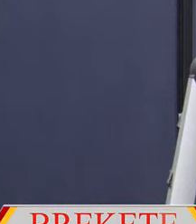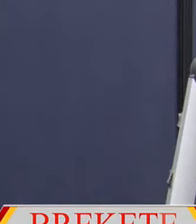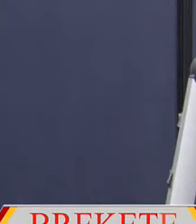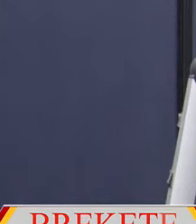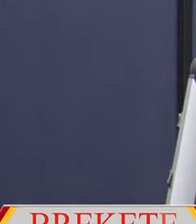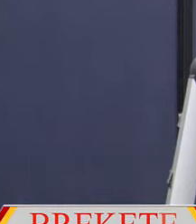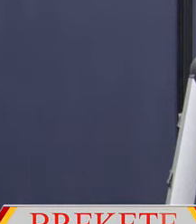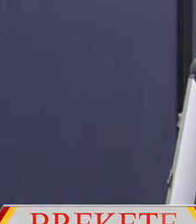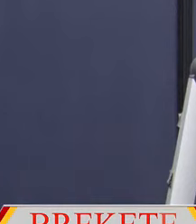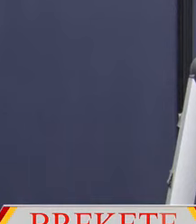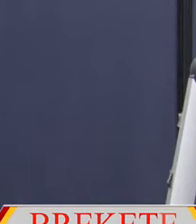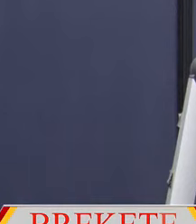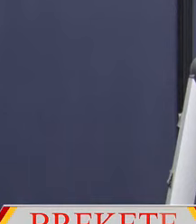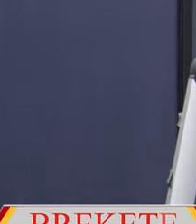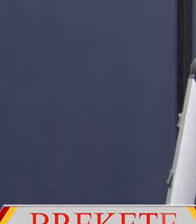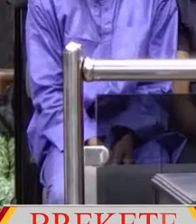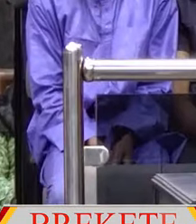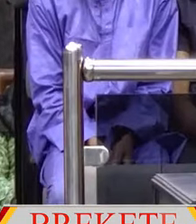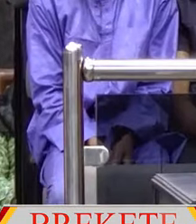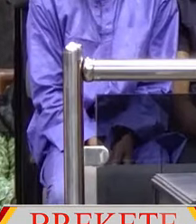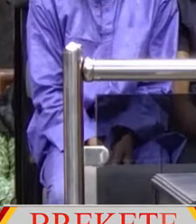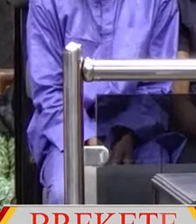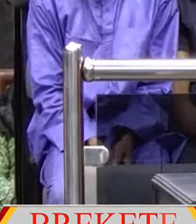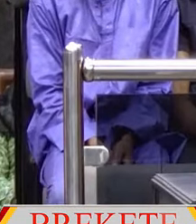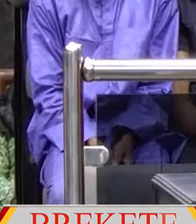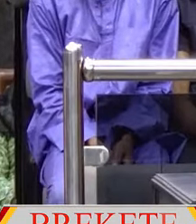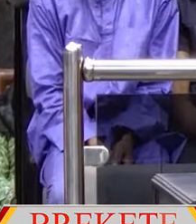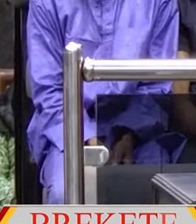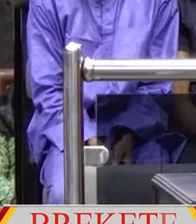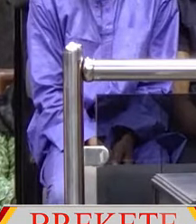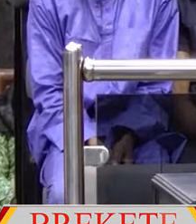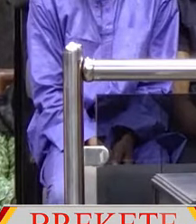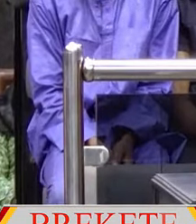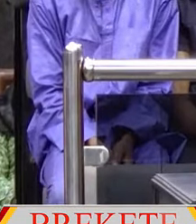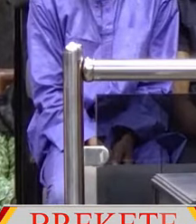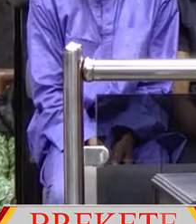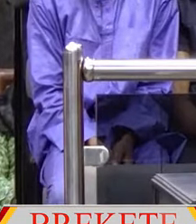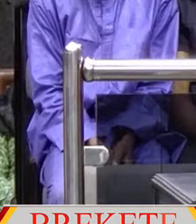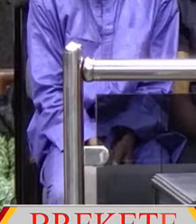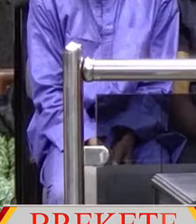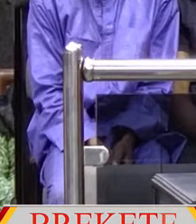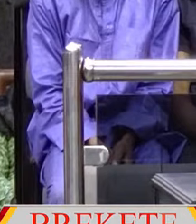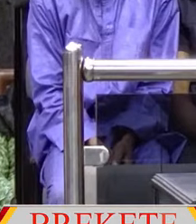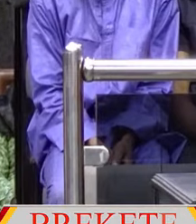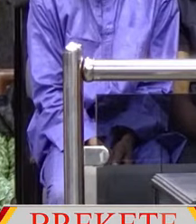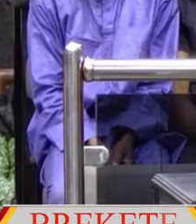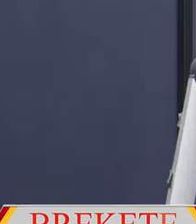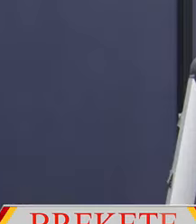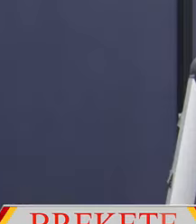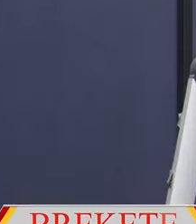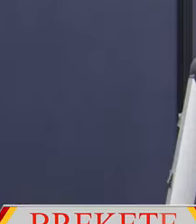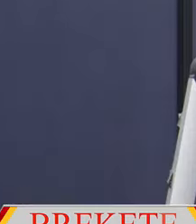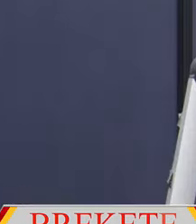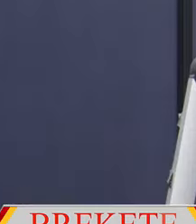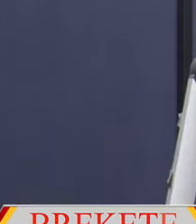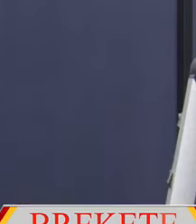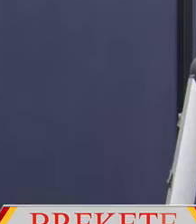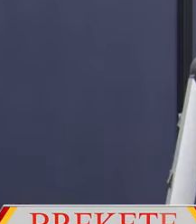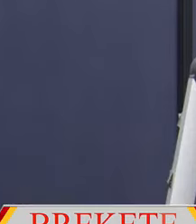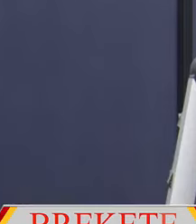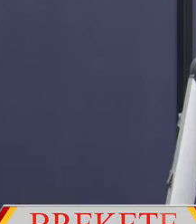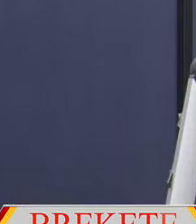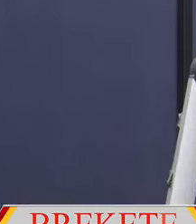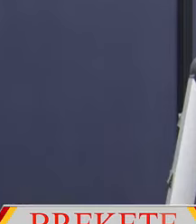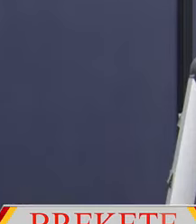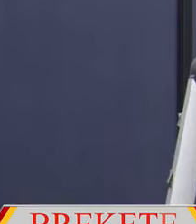you finish school, you get work. How many places of work? You be new place